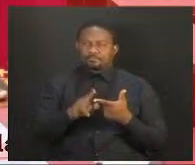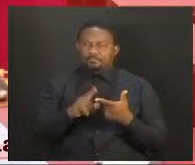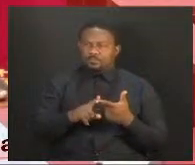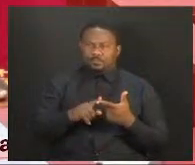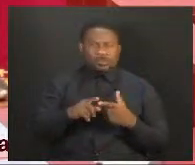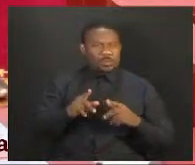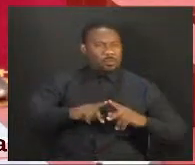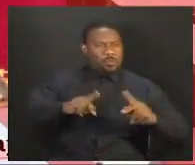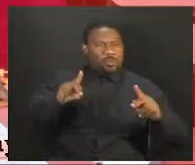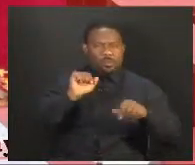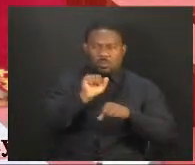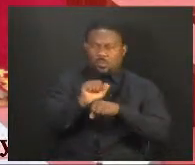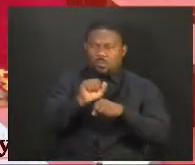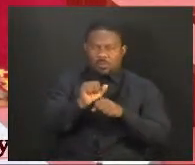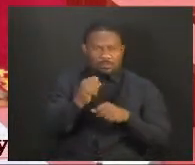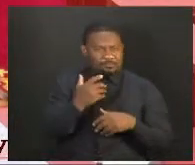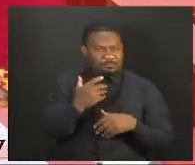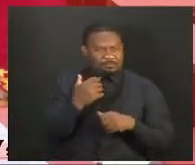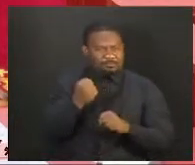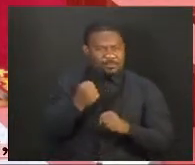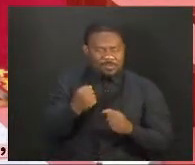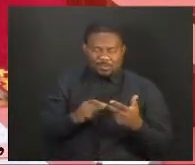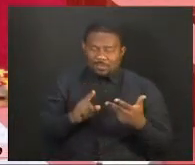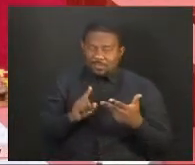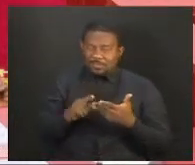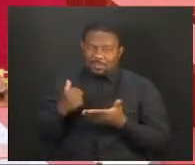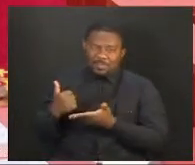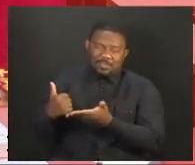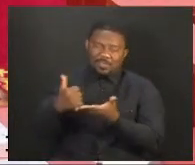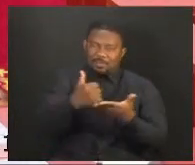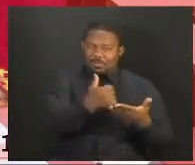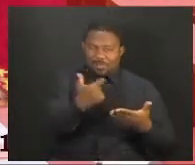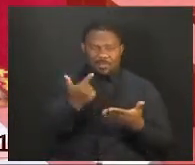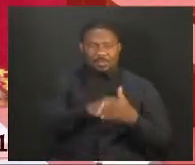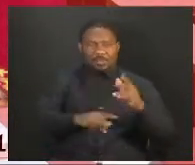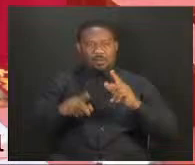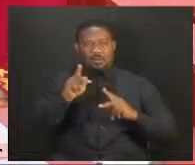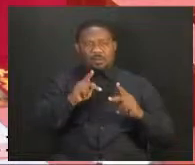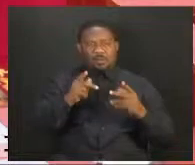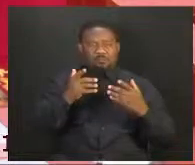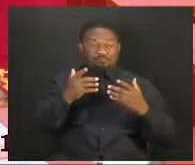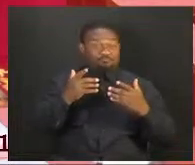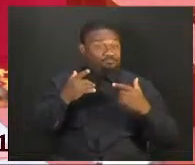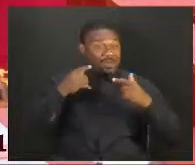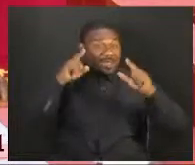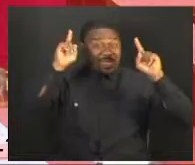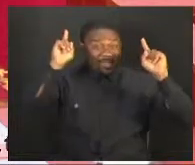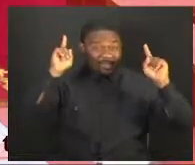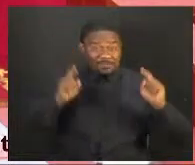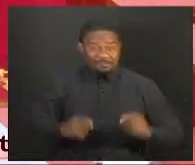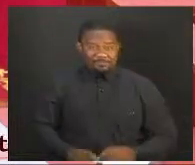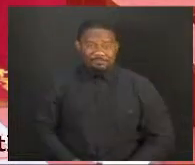public officials, and helping every Ghanaian attain their full potential.